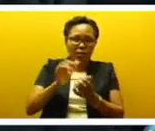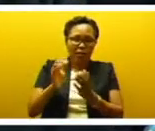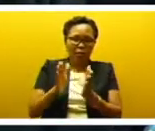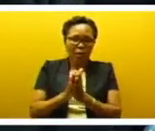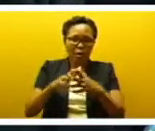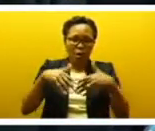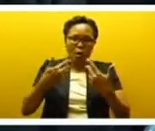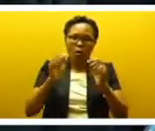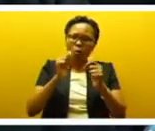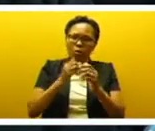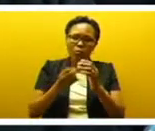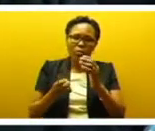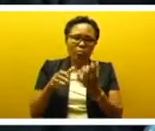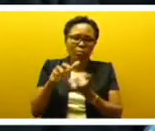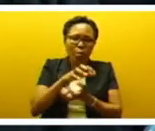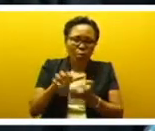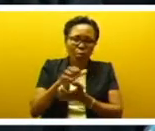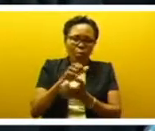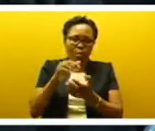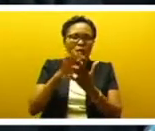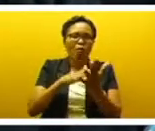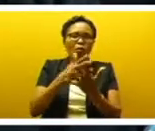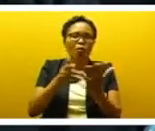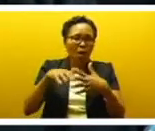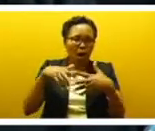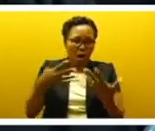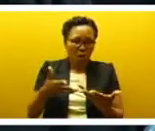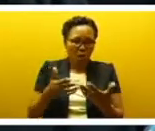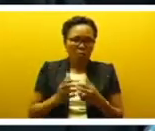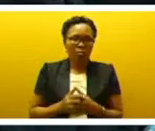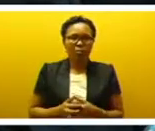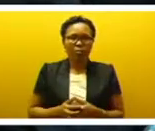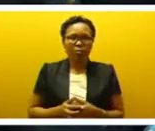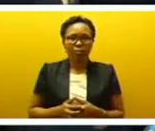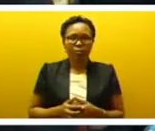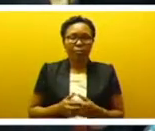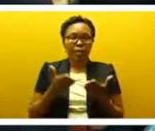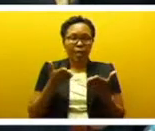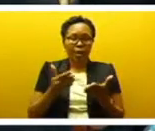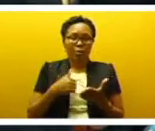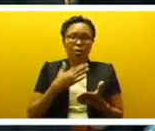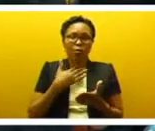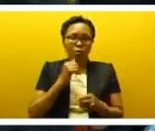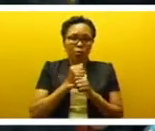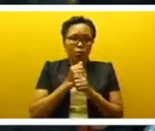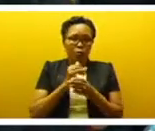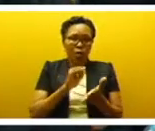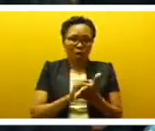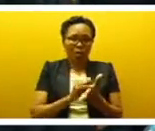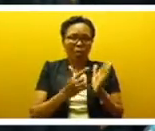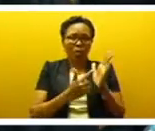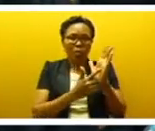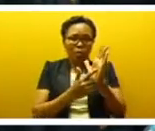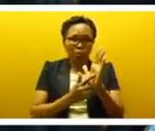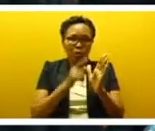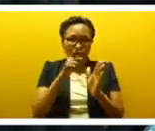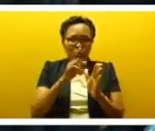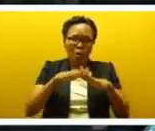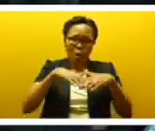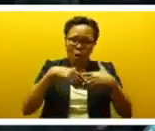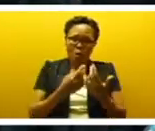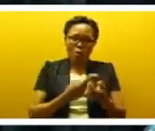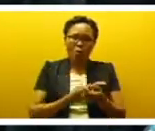be interfered with. And I will do so showing you or using